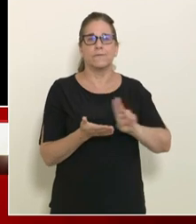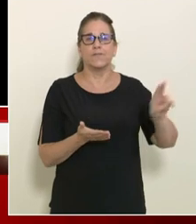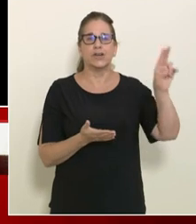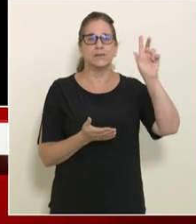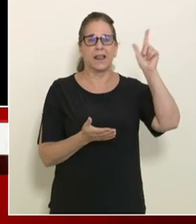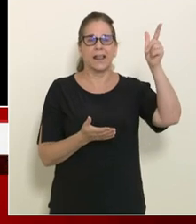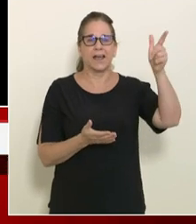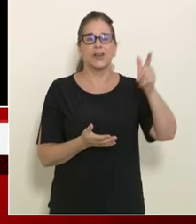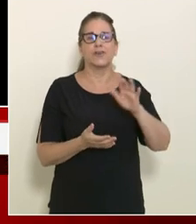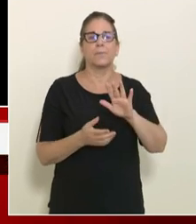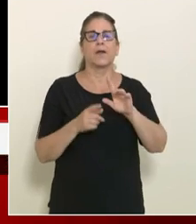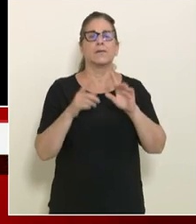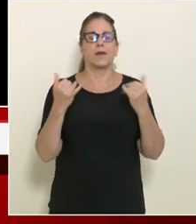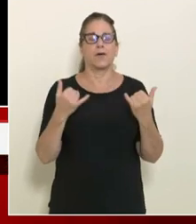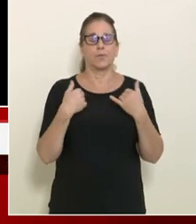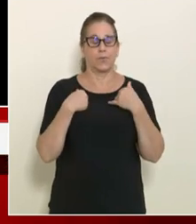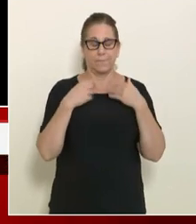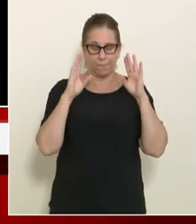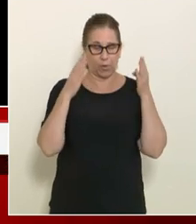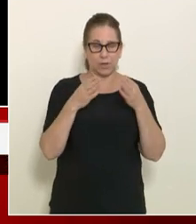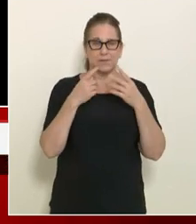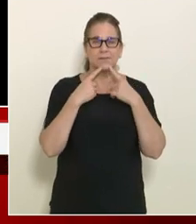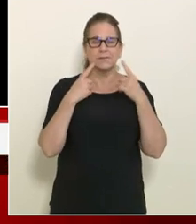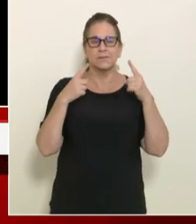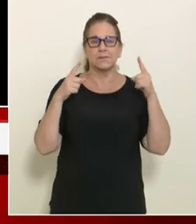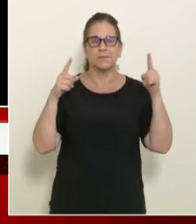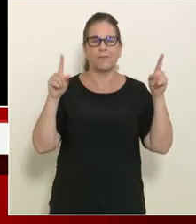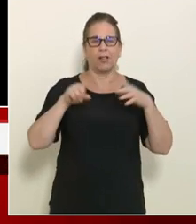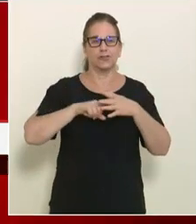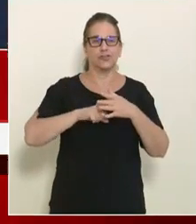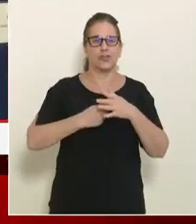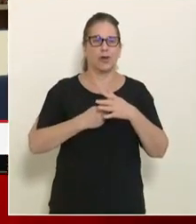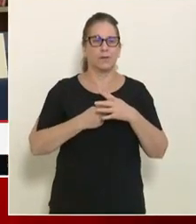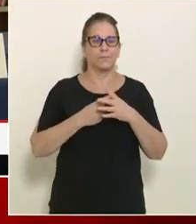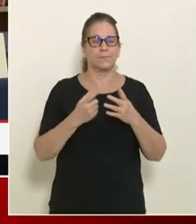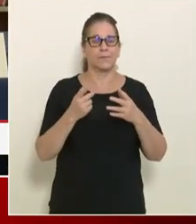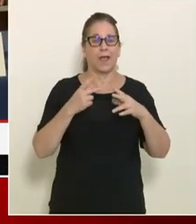successful start, and we're prepared to reopen strong.